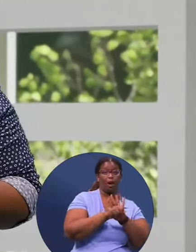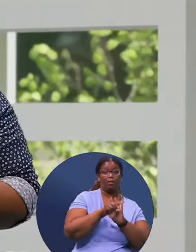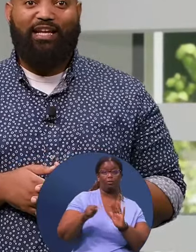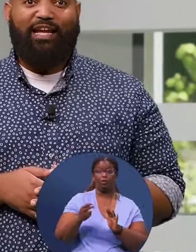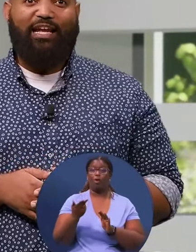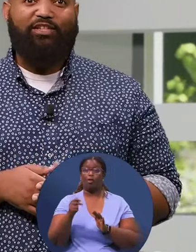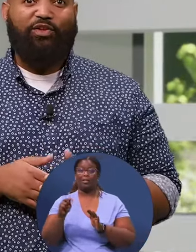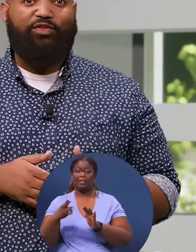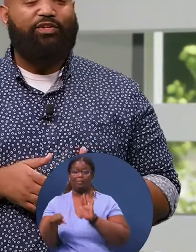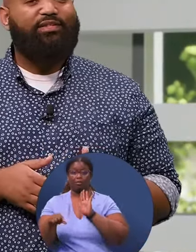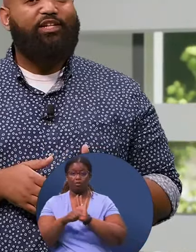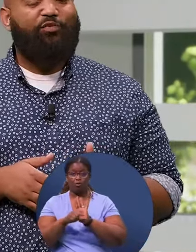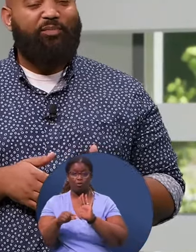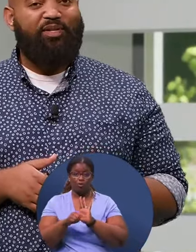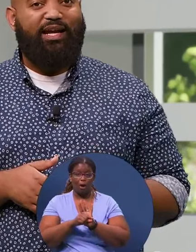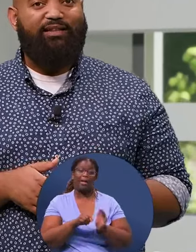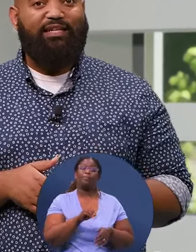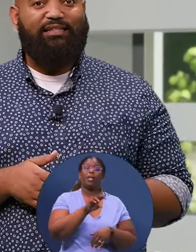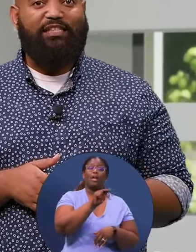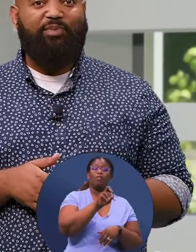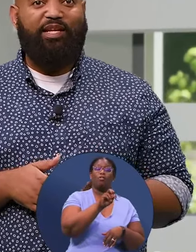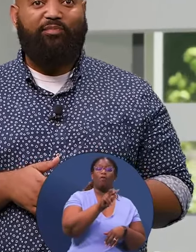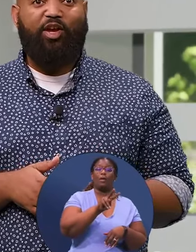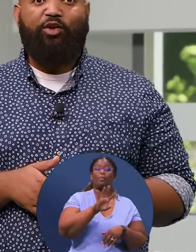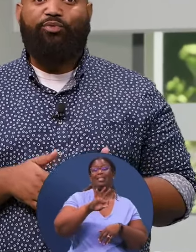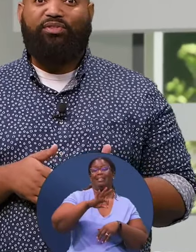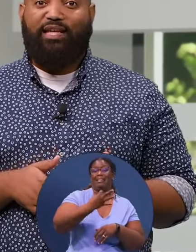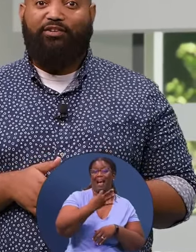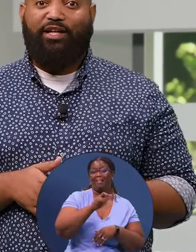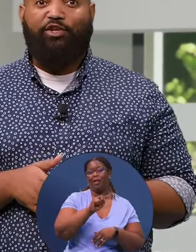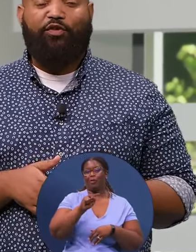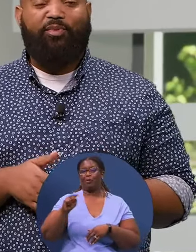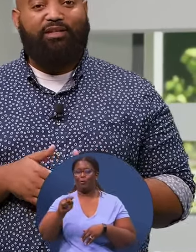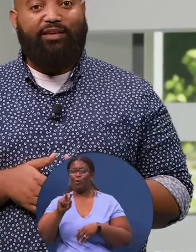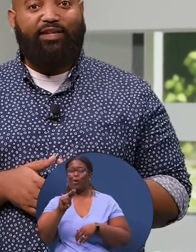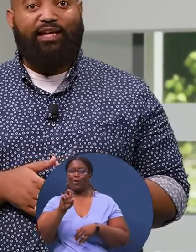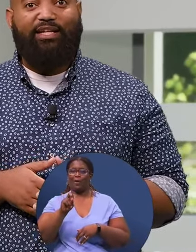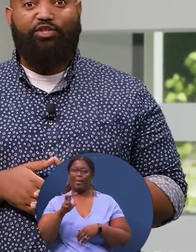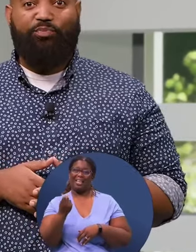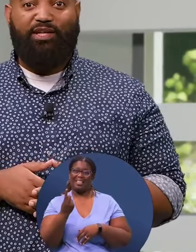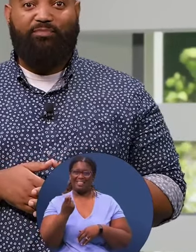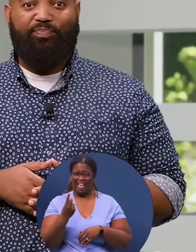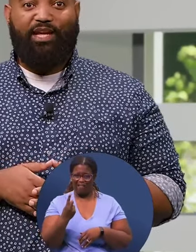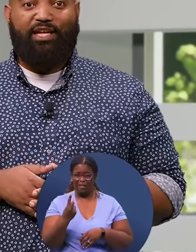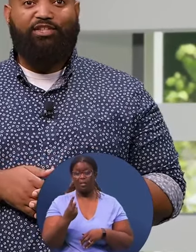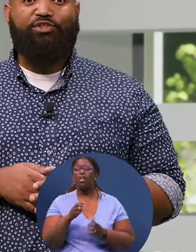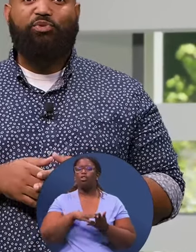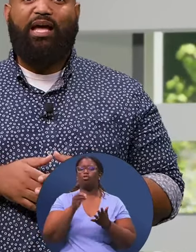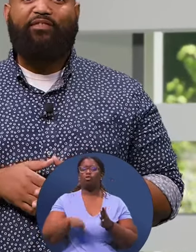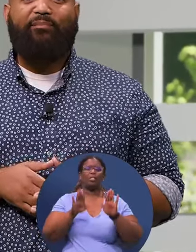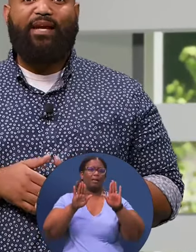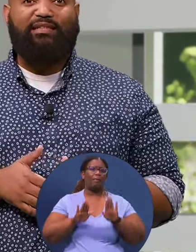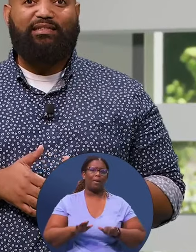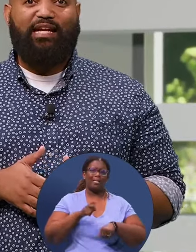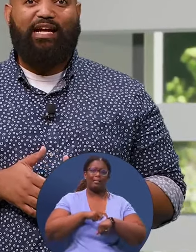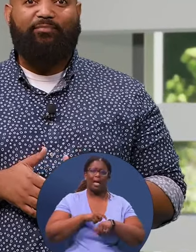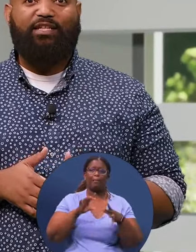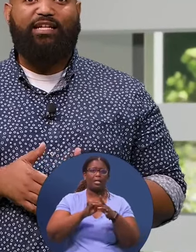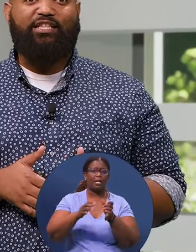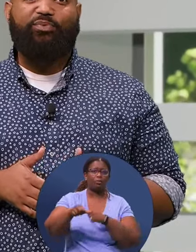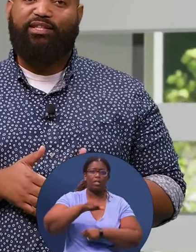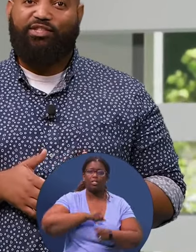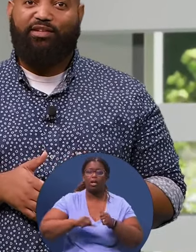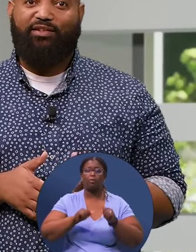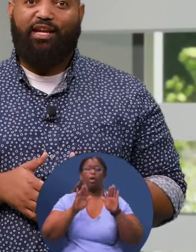13th grades. It is on Thursday, November 9th at 6 p.m. through Saturday, November 11th at 2 p.m. Students will have an amazing